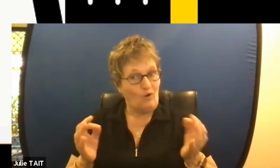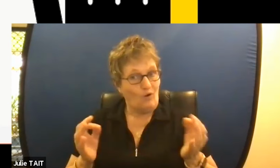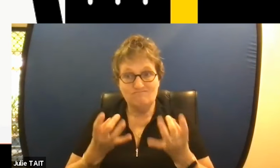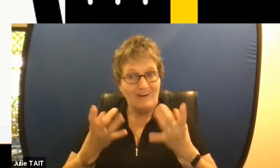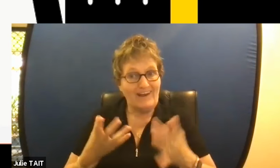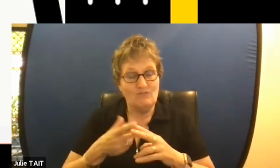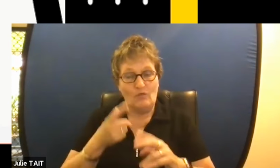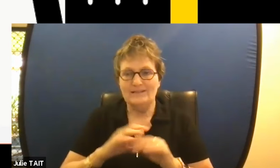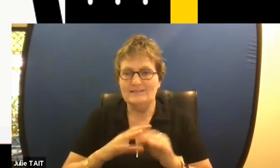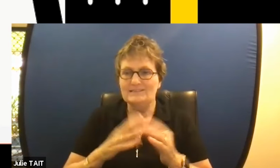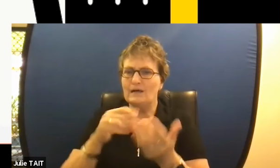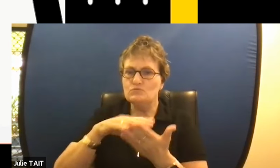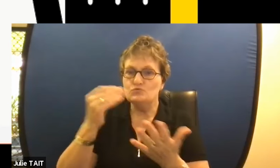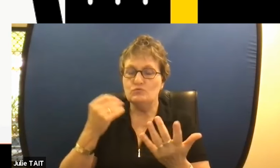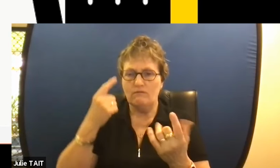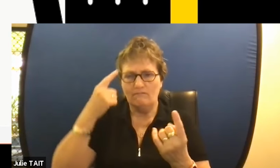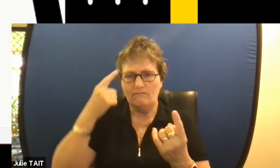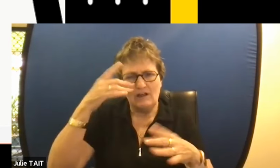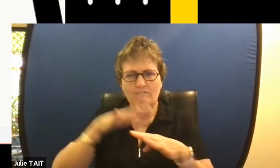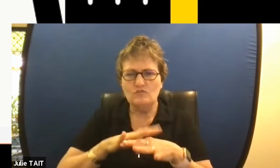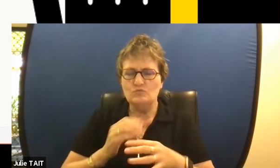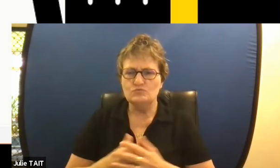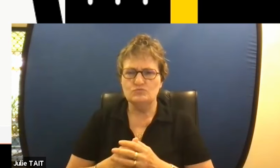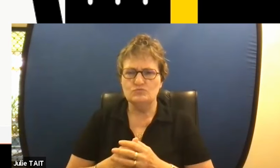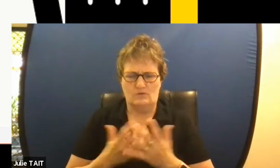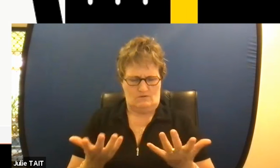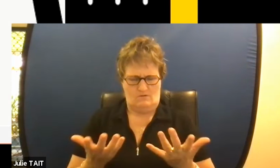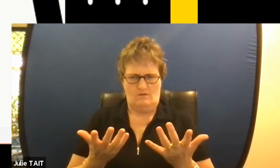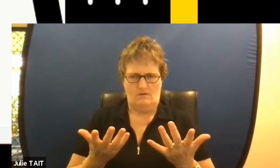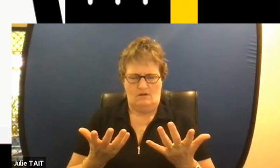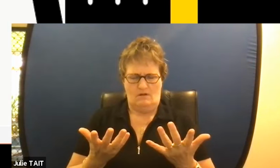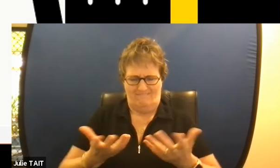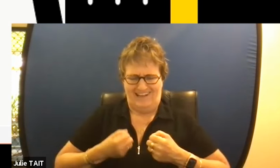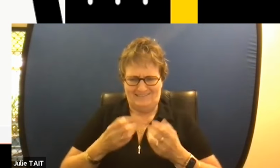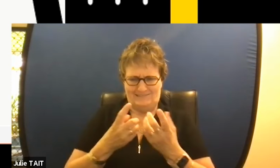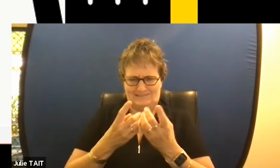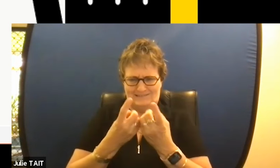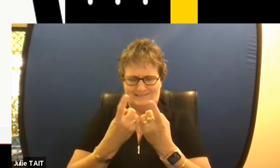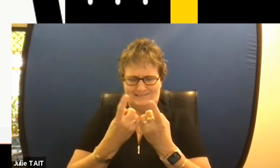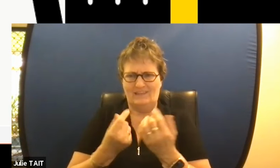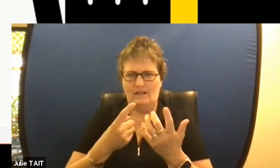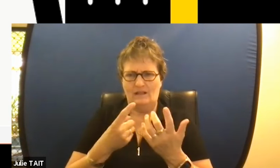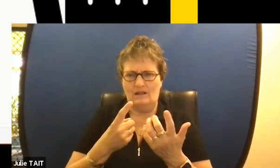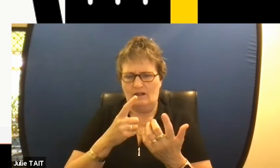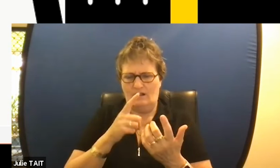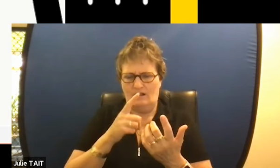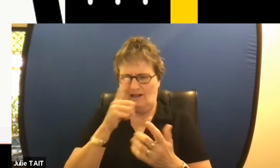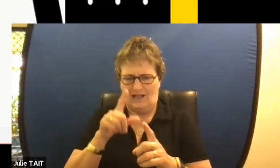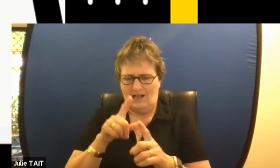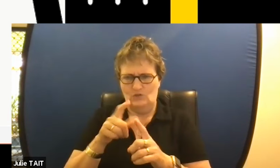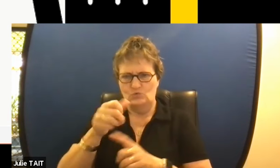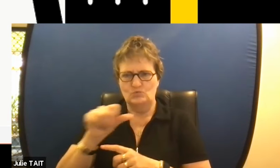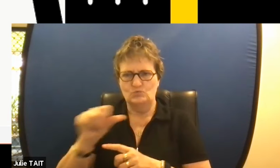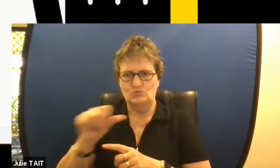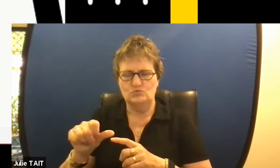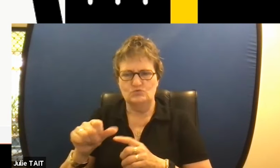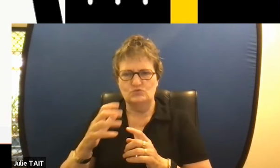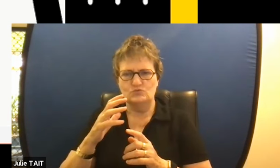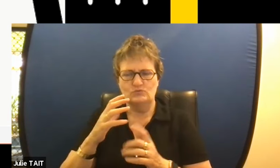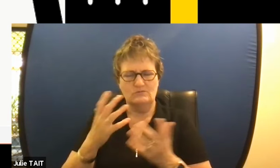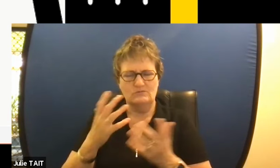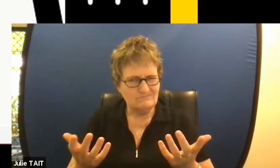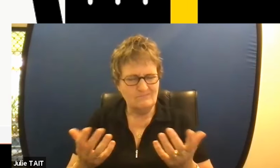confused about receiving tools that they could not use, but as a four-year-old, they knew they had learned how to use them.